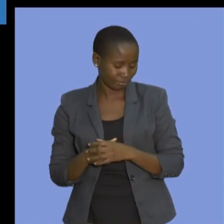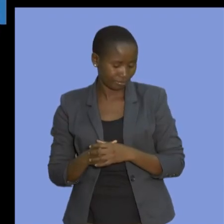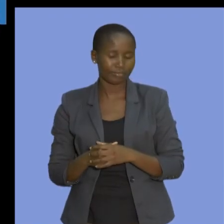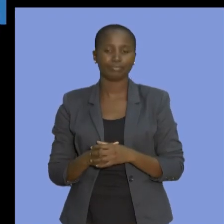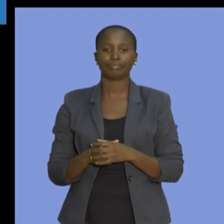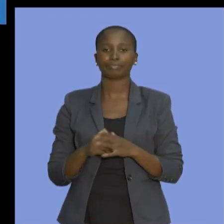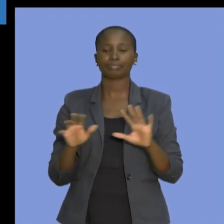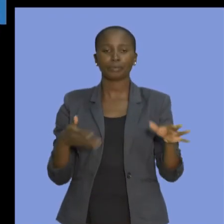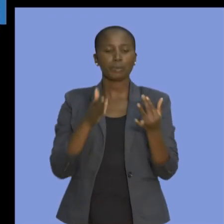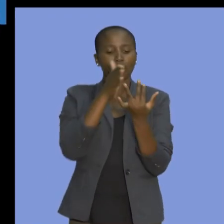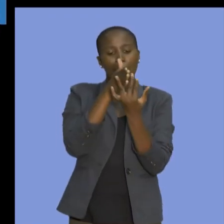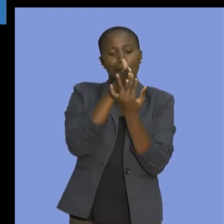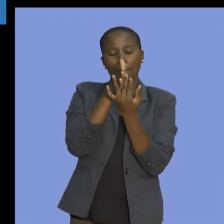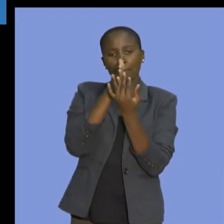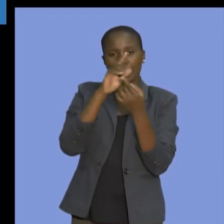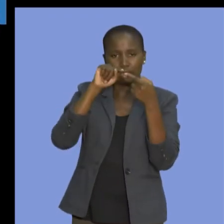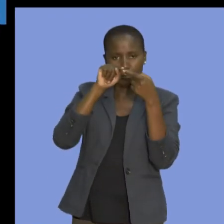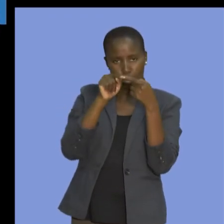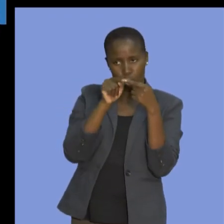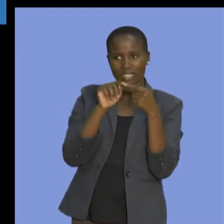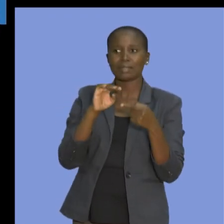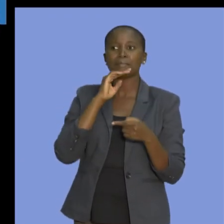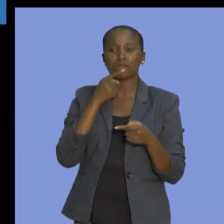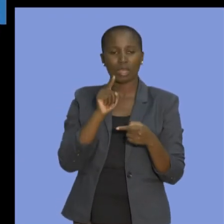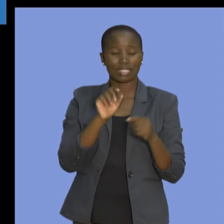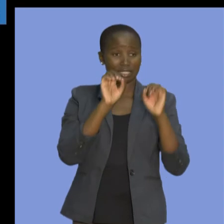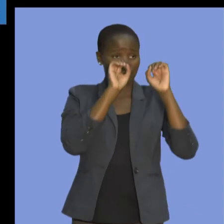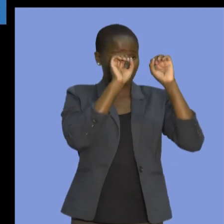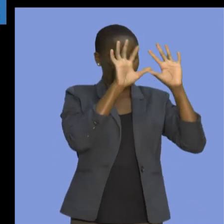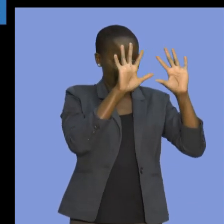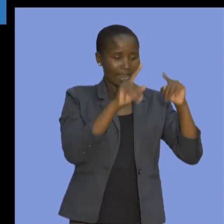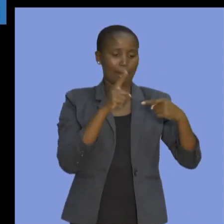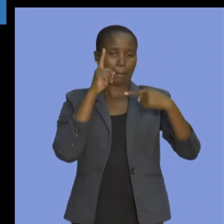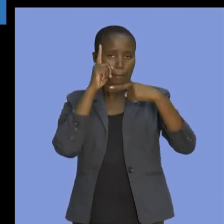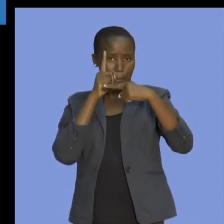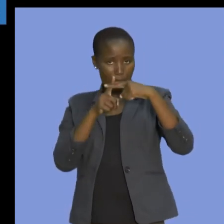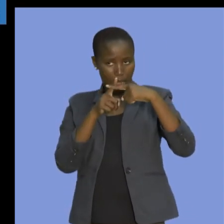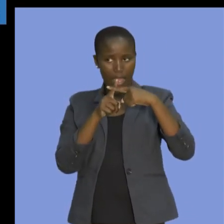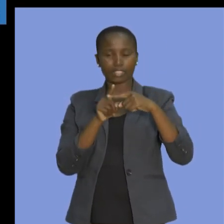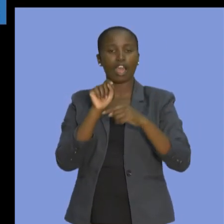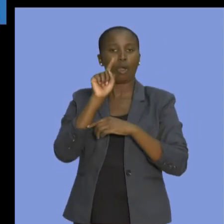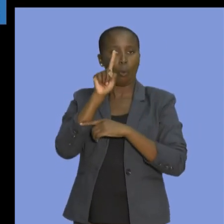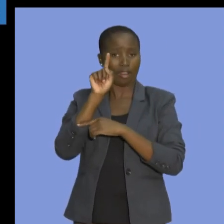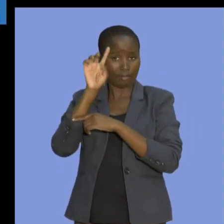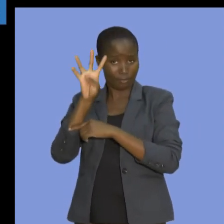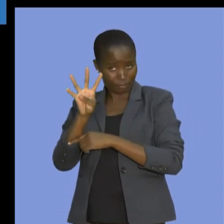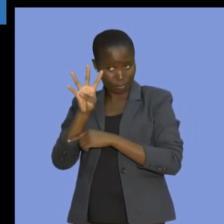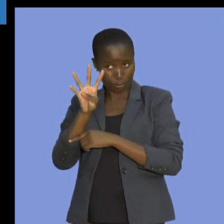The midpoint, which is the halfway of this, is 10 plus 14 divided by 2, which gives us